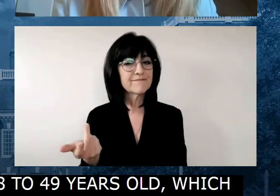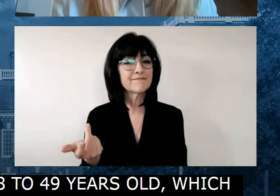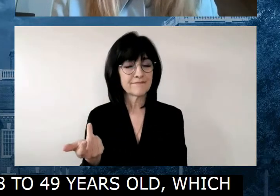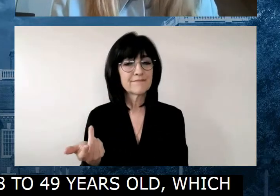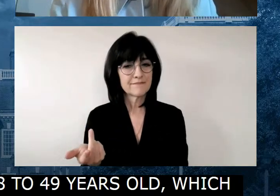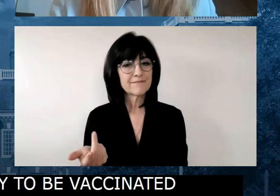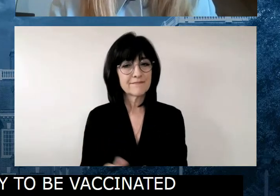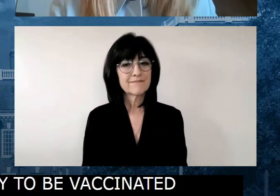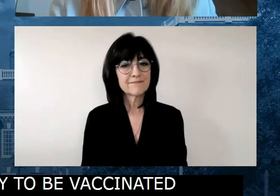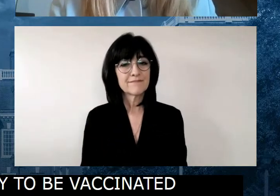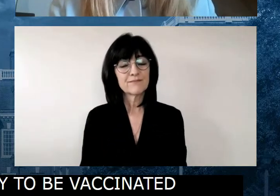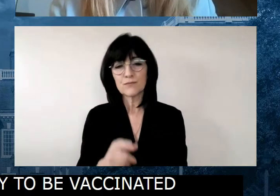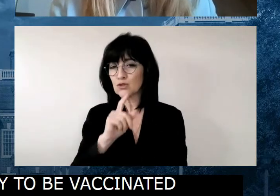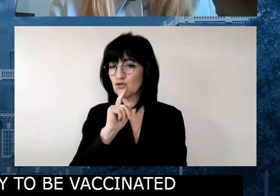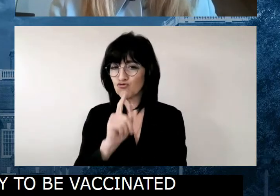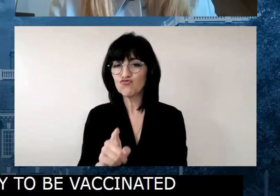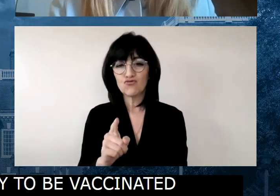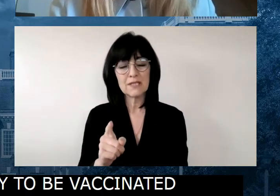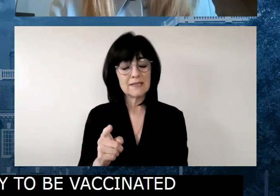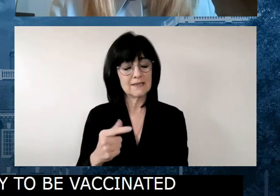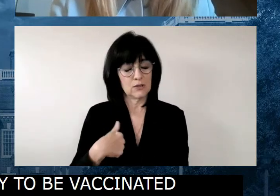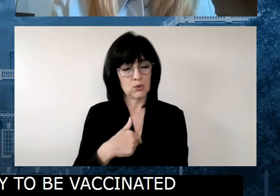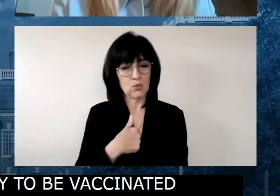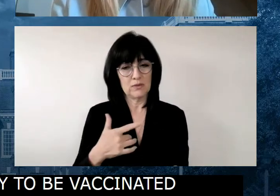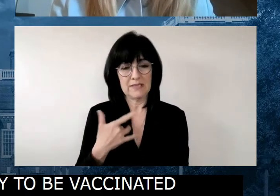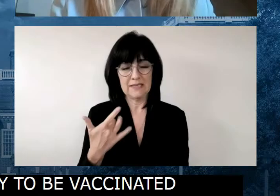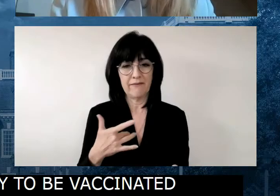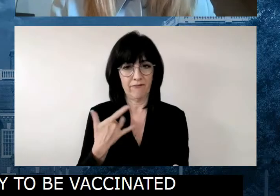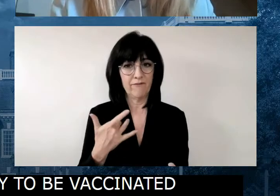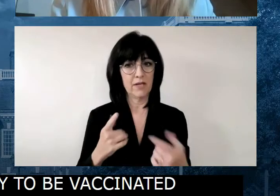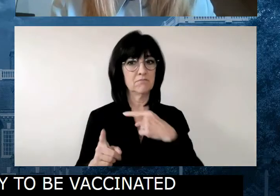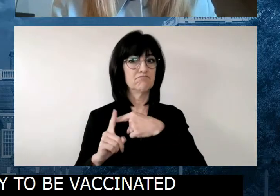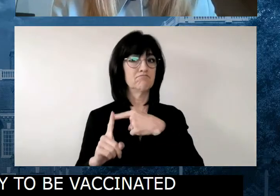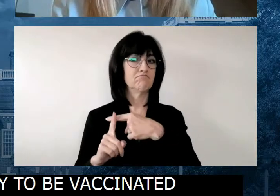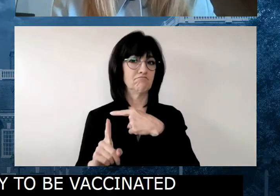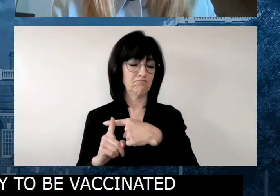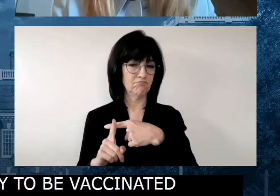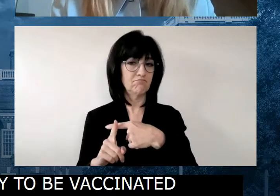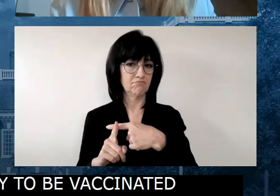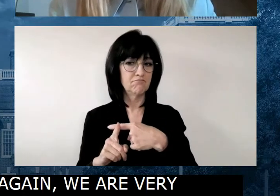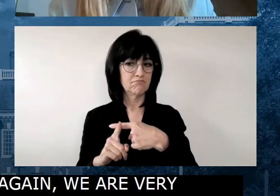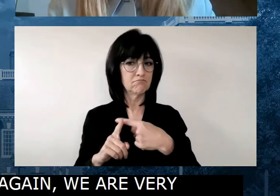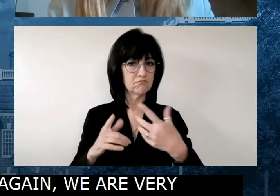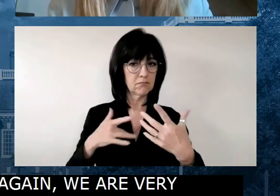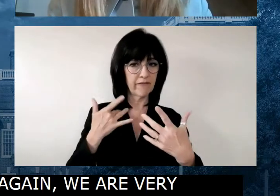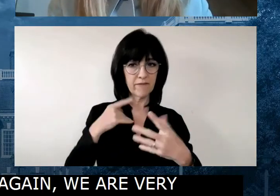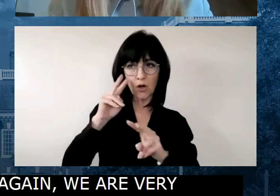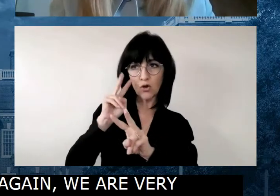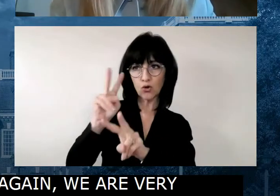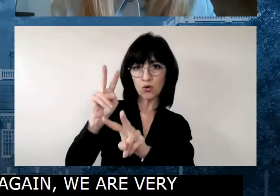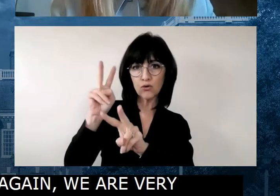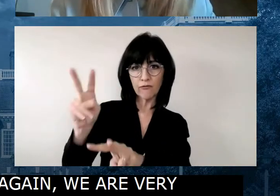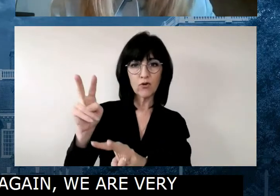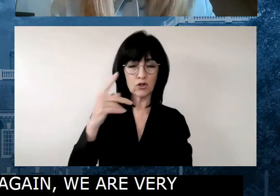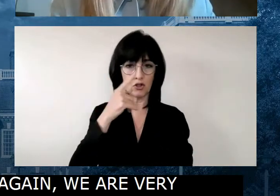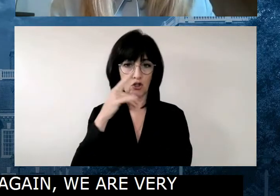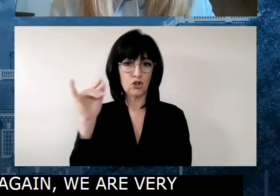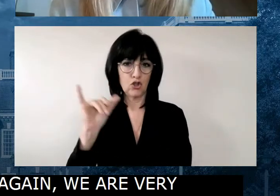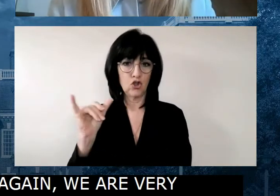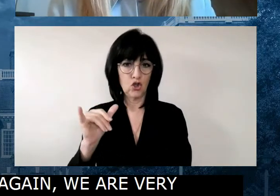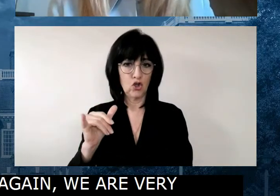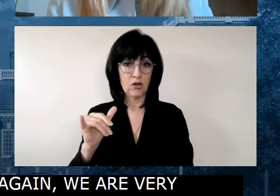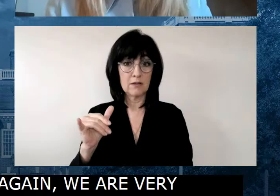are very encouraged by the news and continue our efforts to promote vaccination among